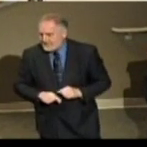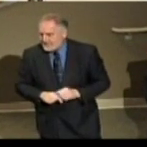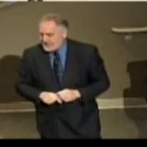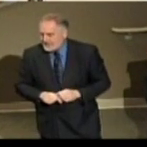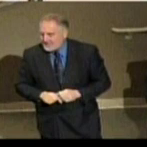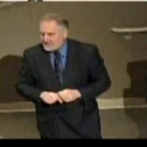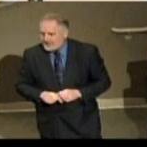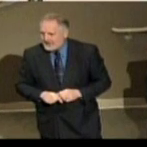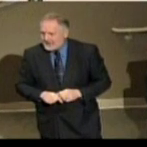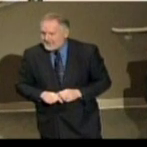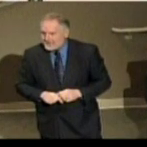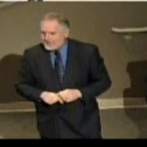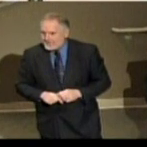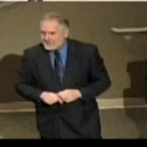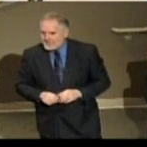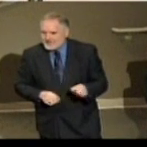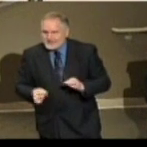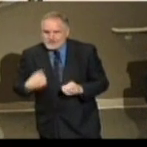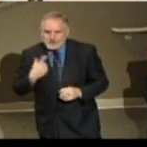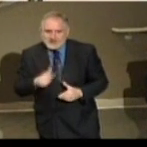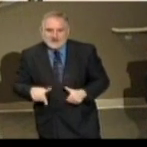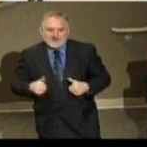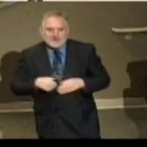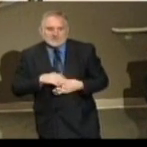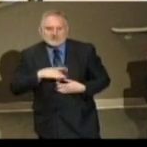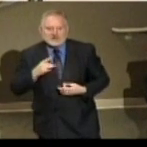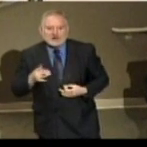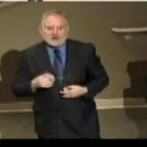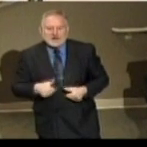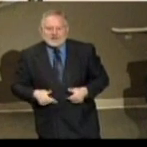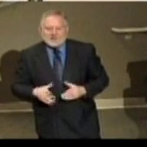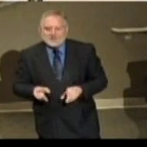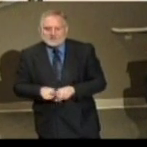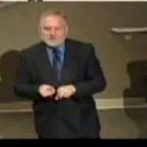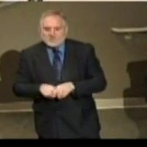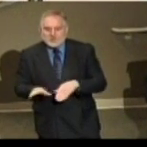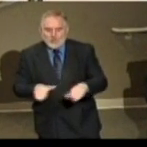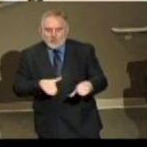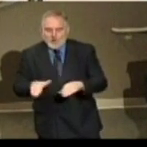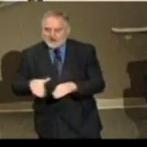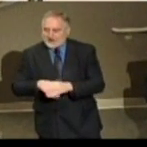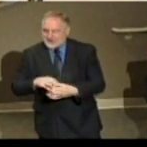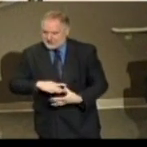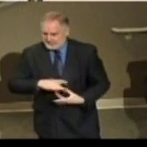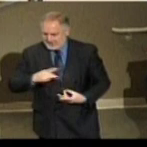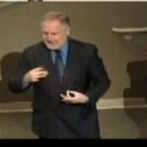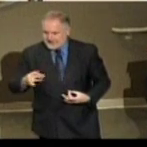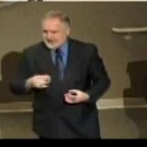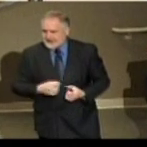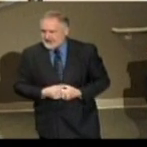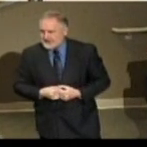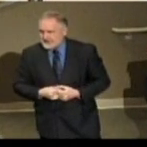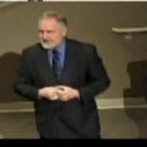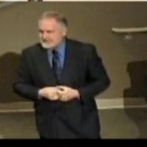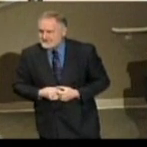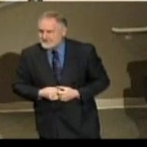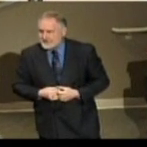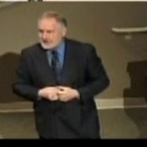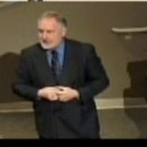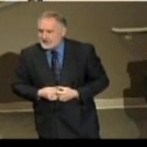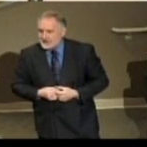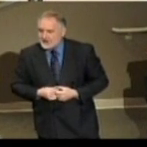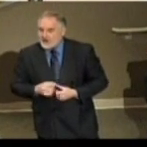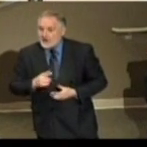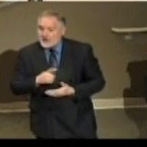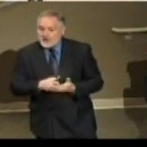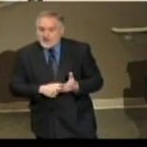Look at verse 25. If we live in the Spirit, let us also walk in the Spirit. Are